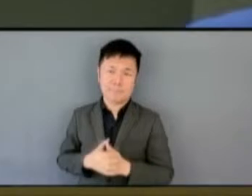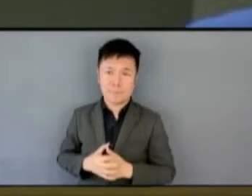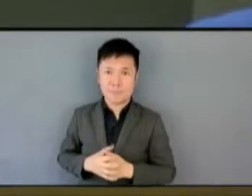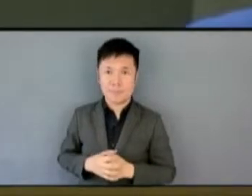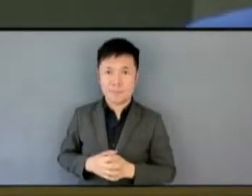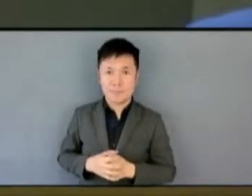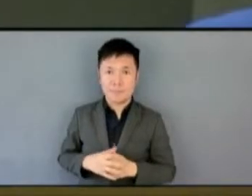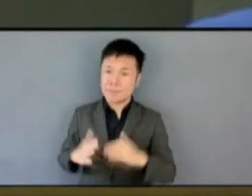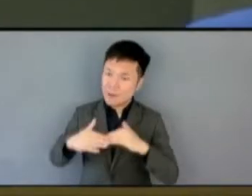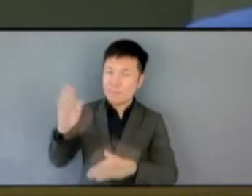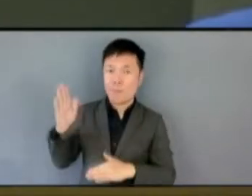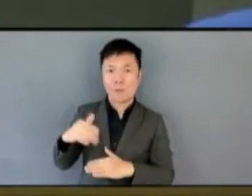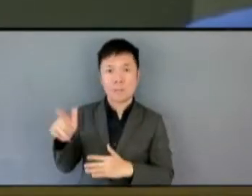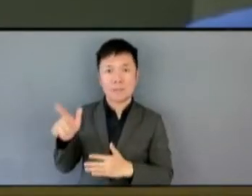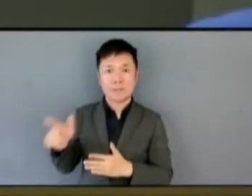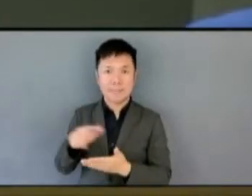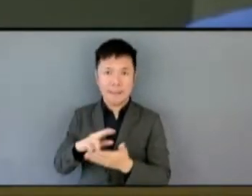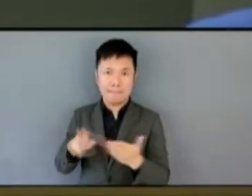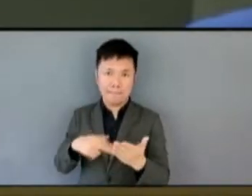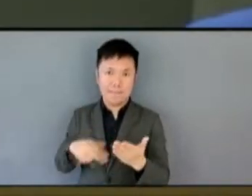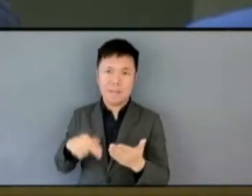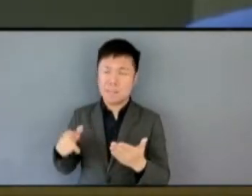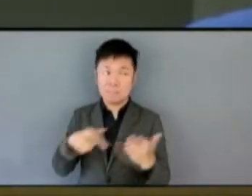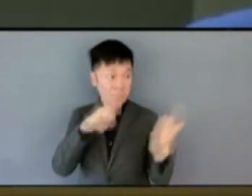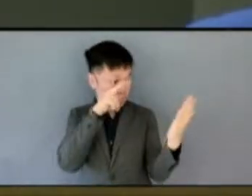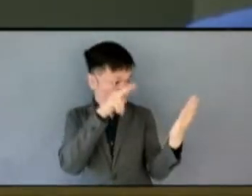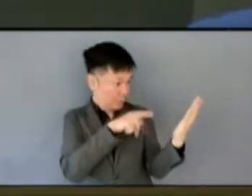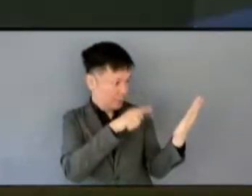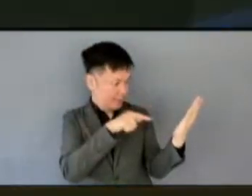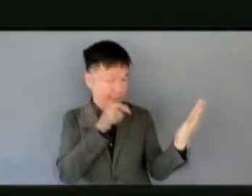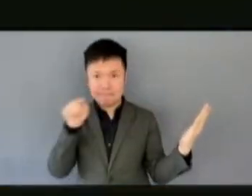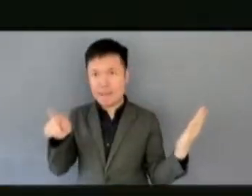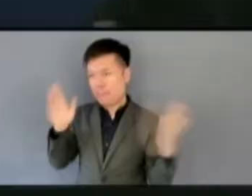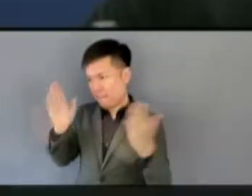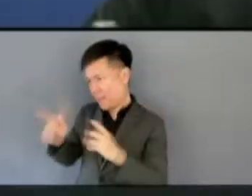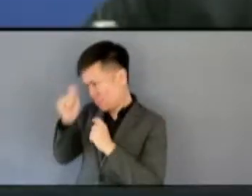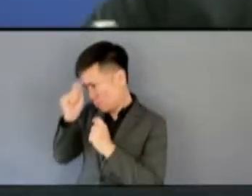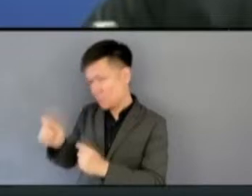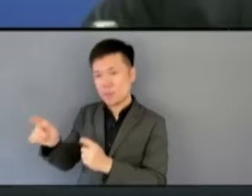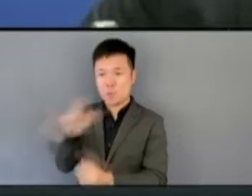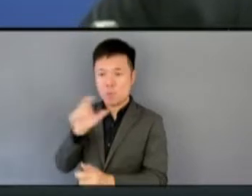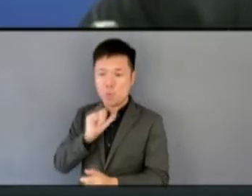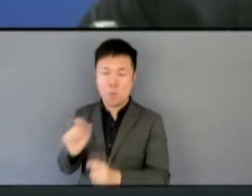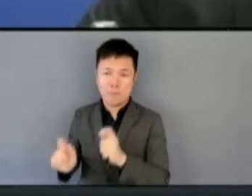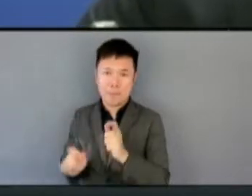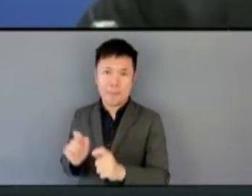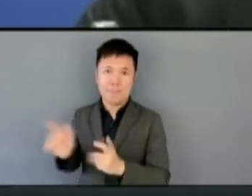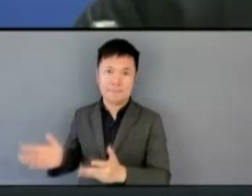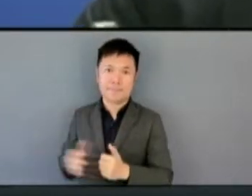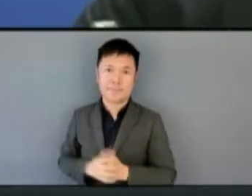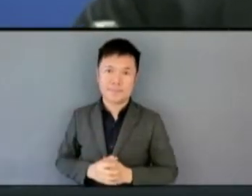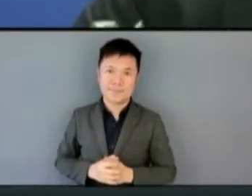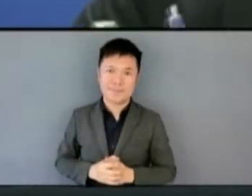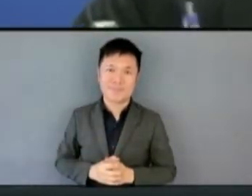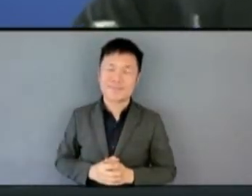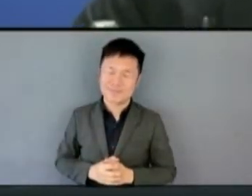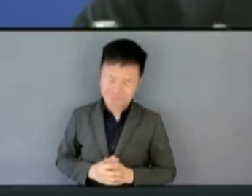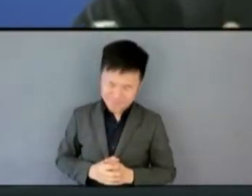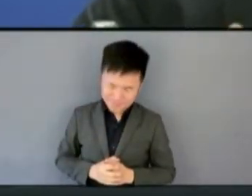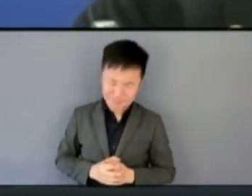right outlined in the CRPD. Thank you very much, Mr. Chair. Thank you, distinguished delegate of